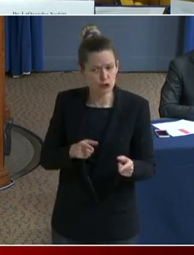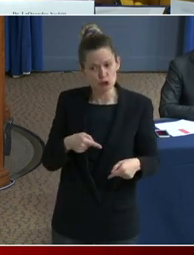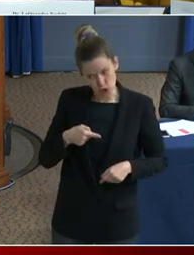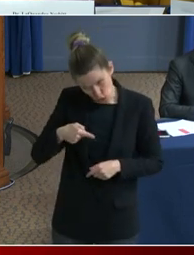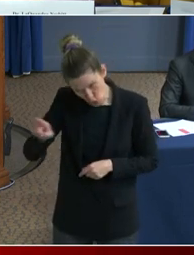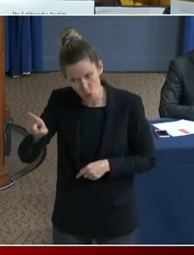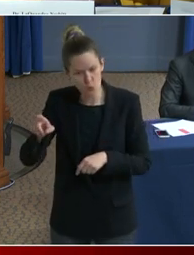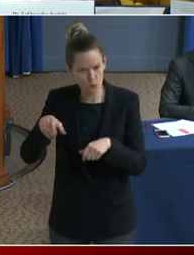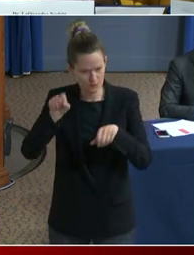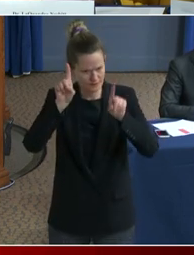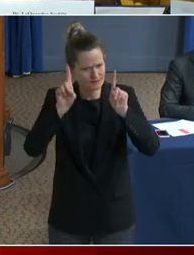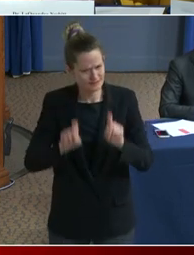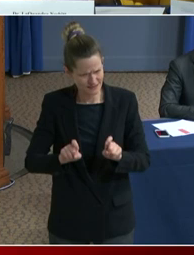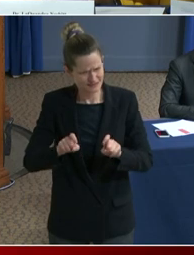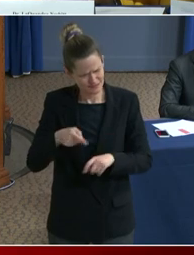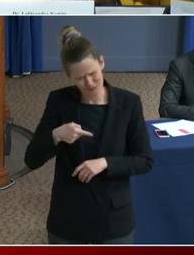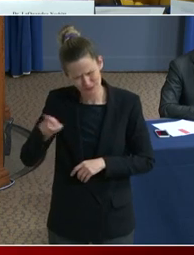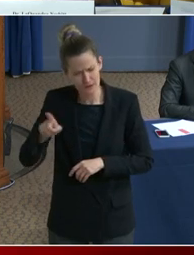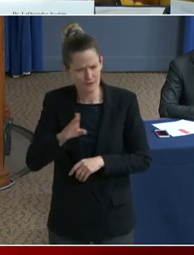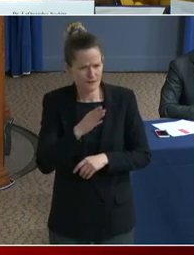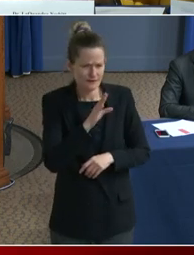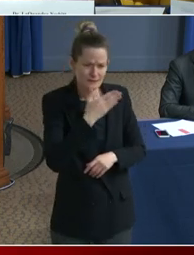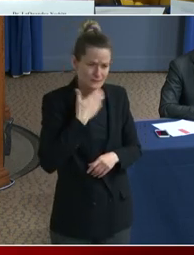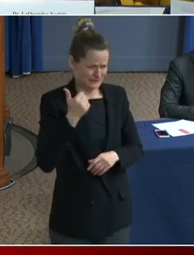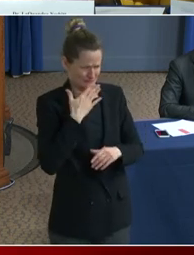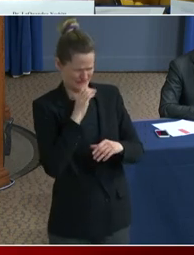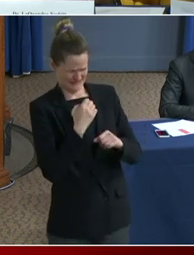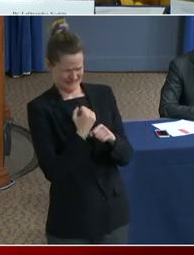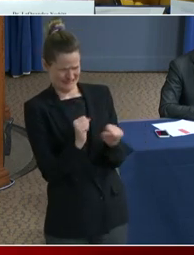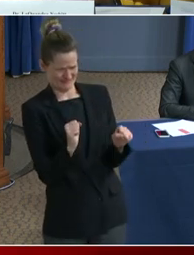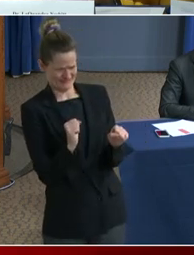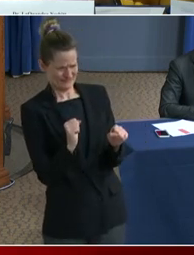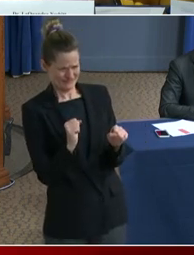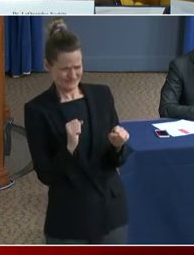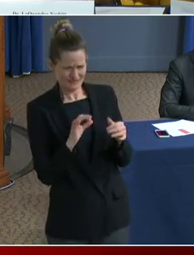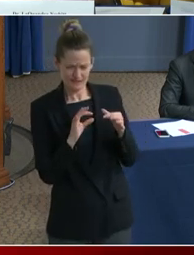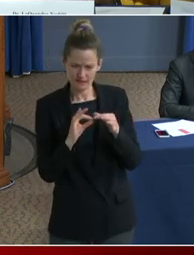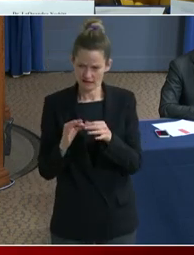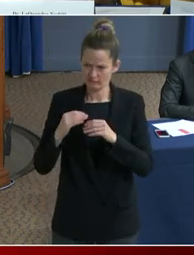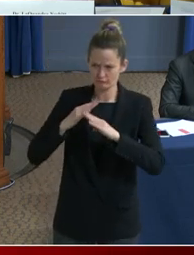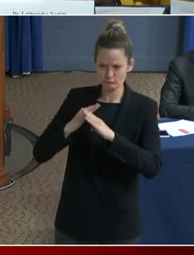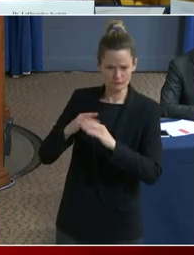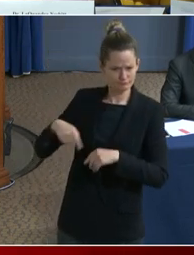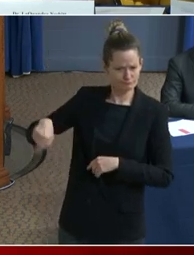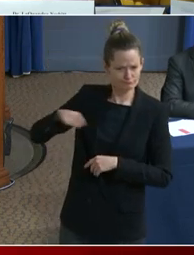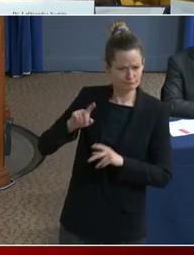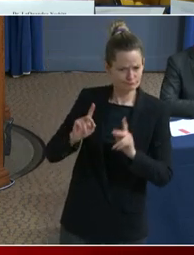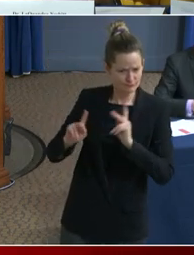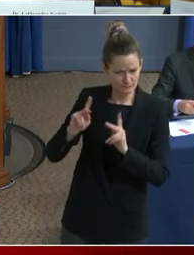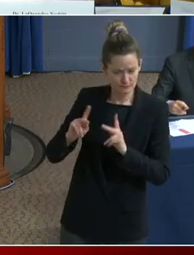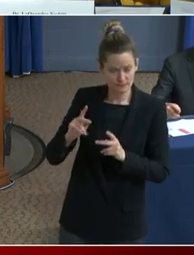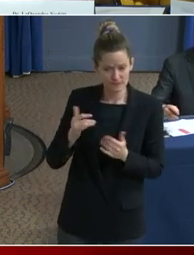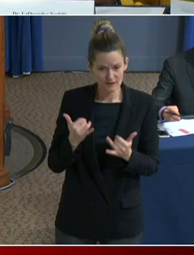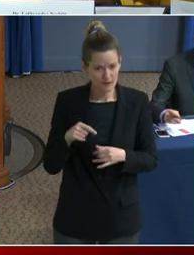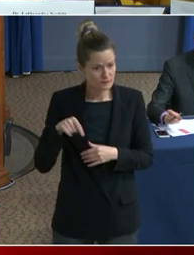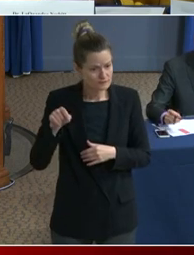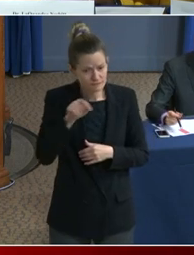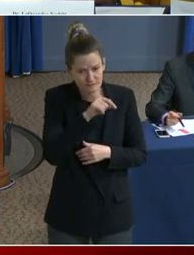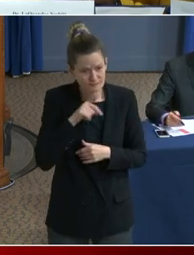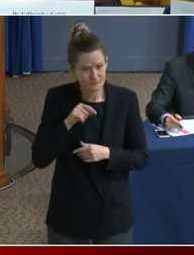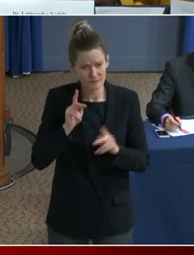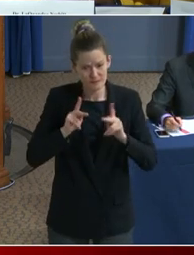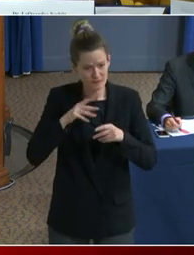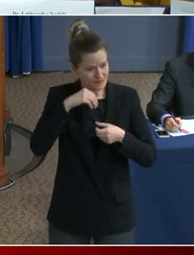Go ahead and get a COVID-19 test. We also, again, recommend masking indoors. We want people to continue to choose